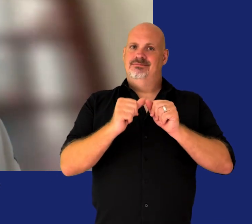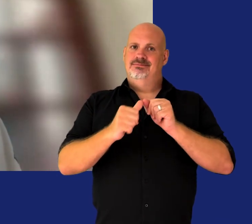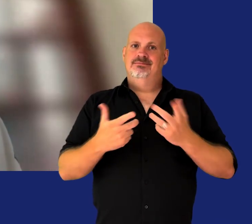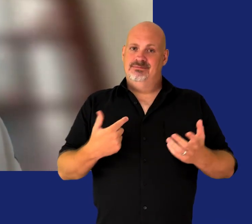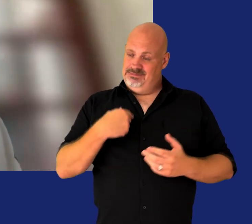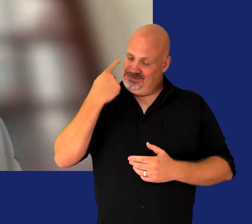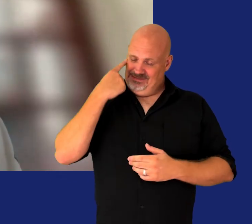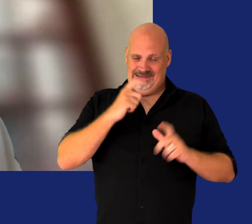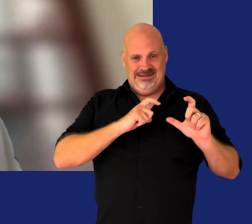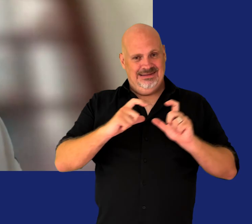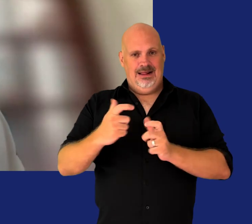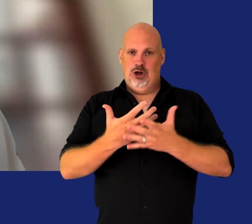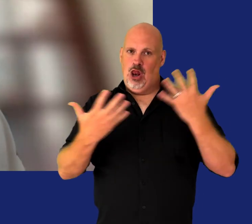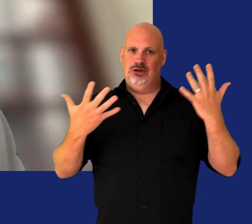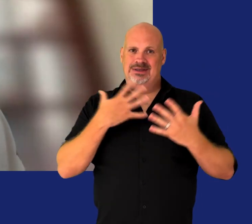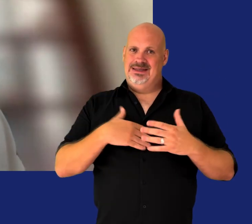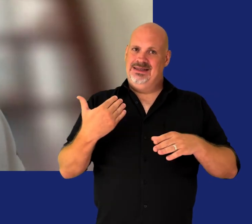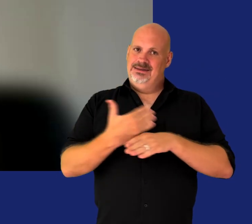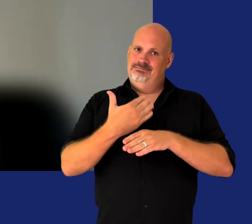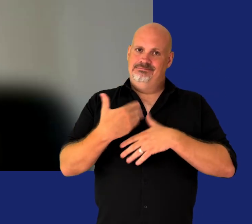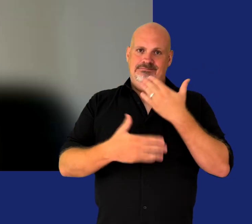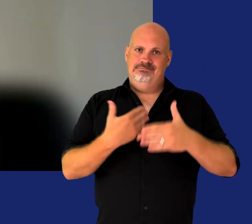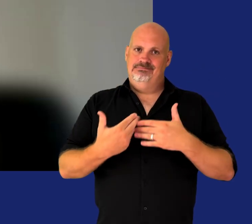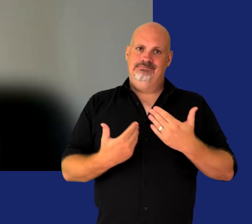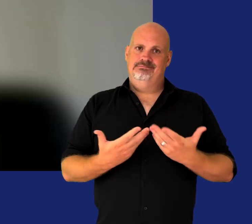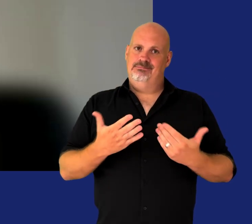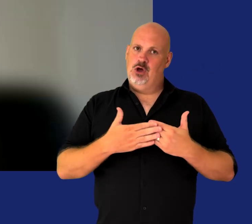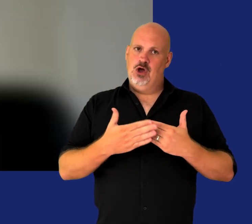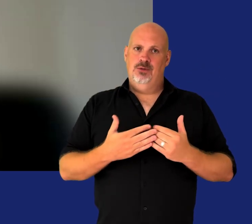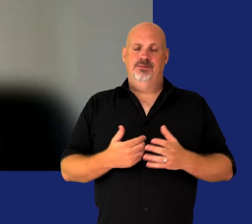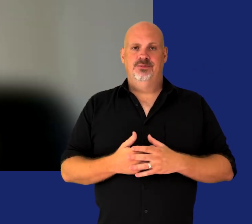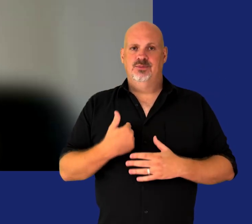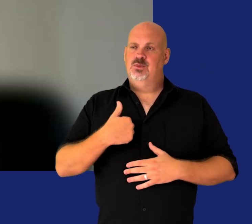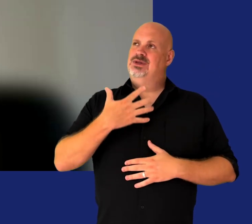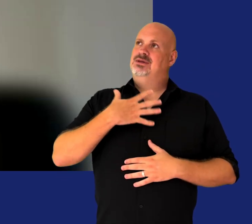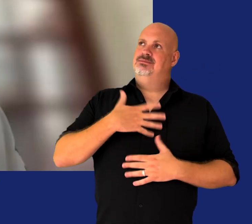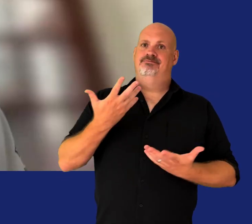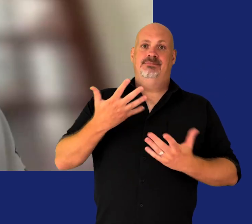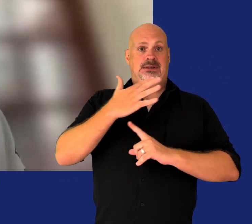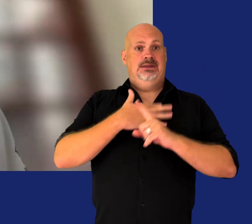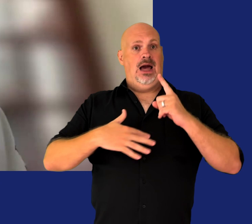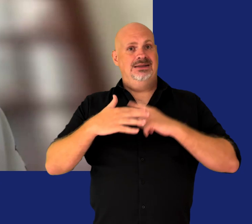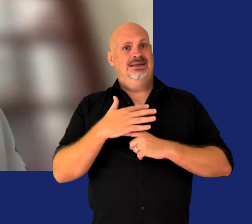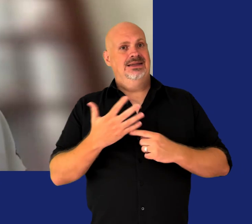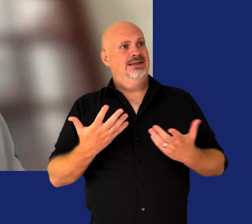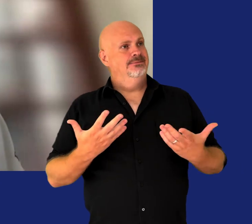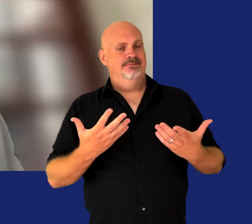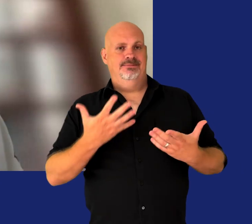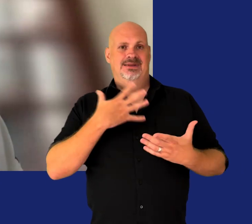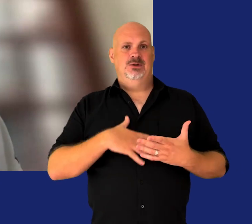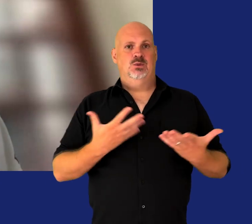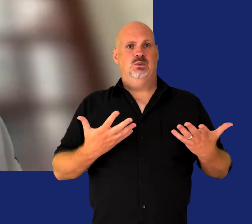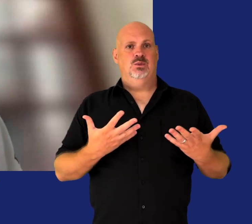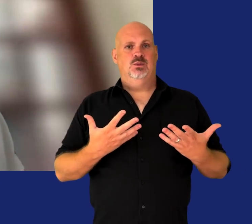discrimination. And I think that there's still a lot that can be done, and we need to start